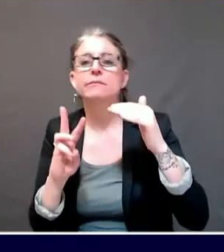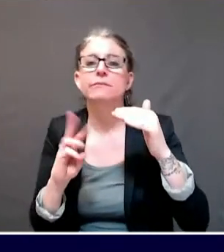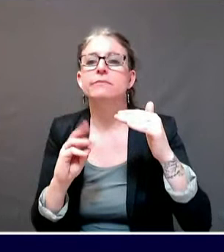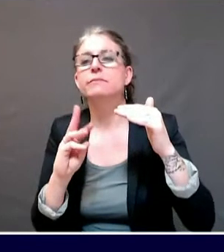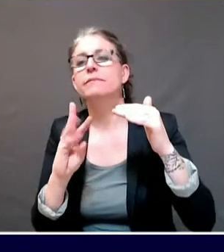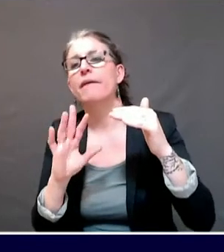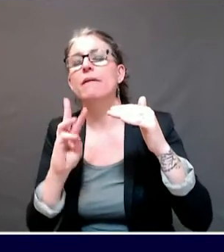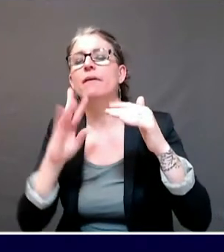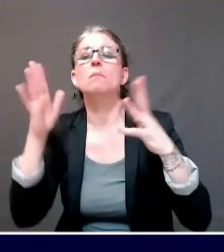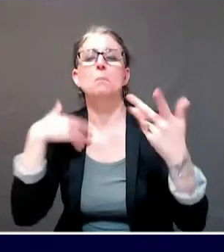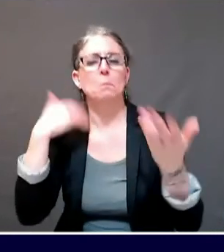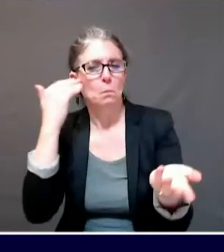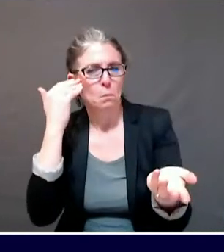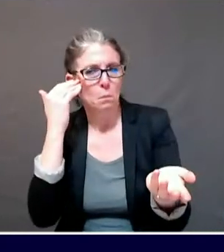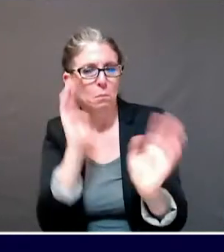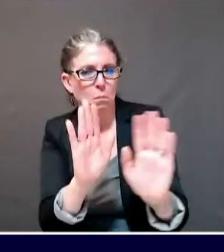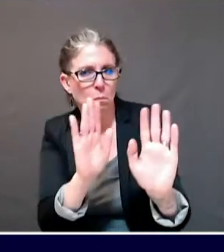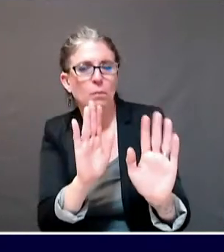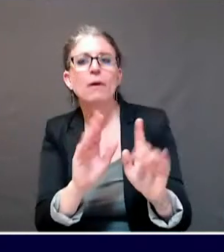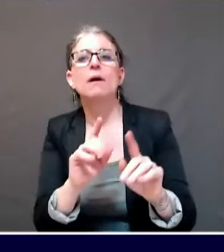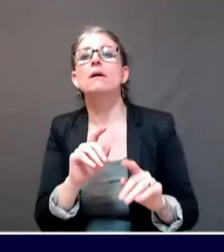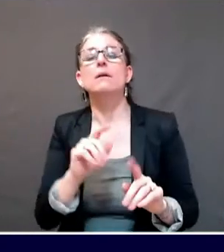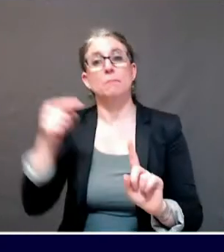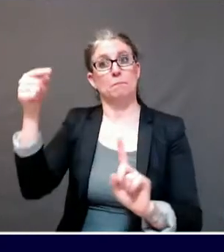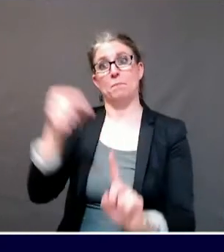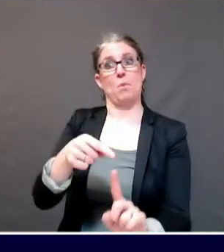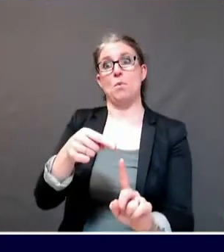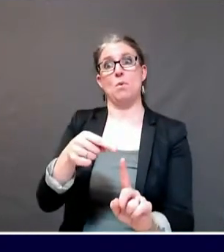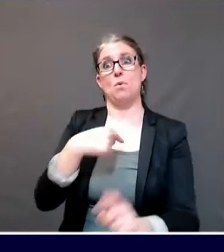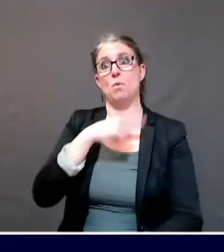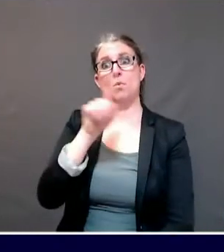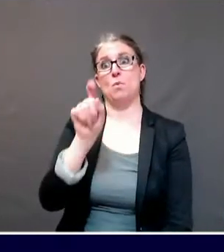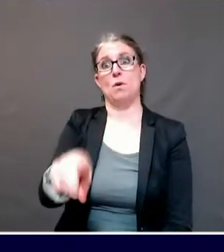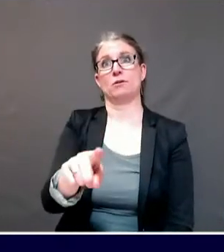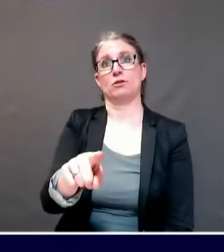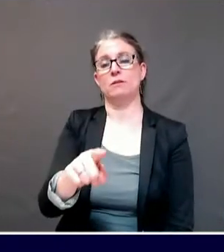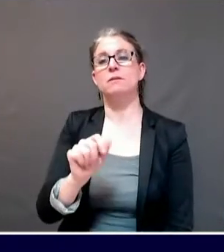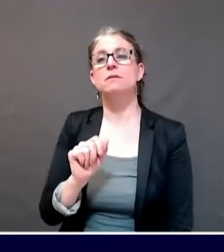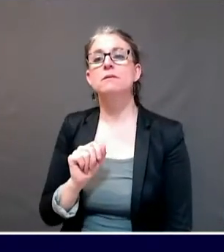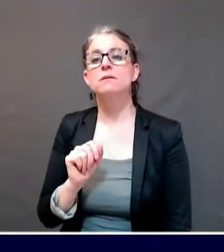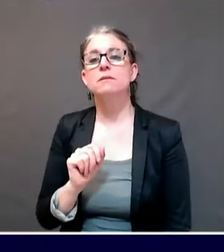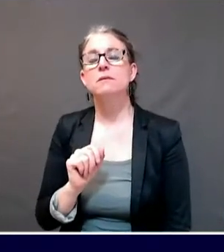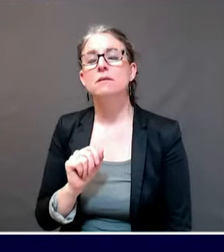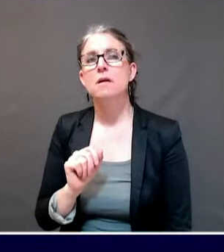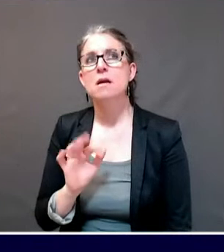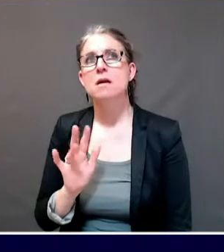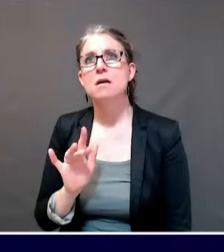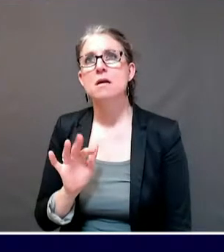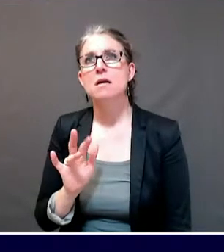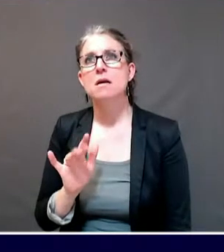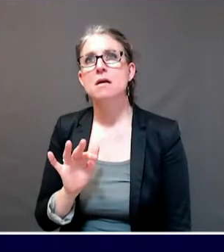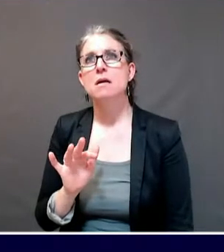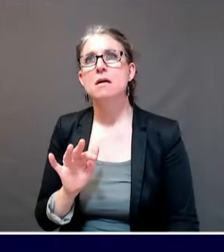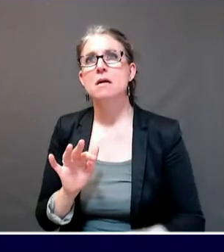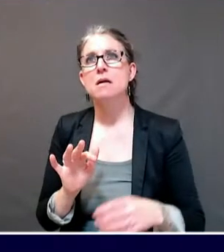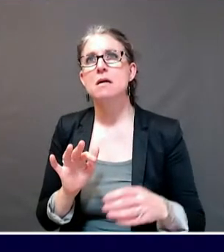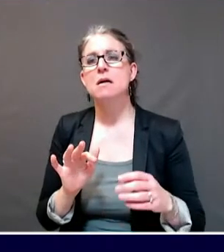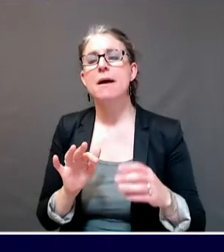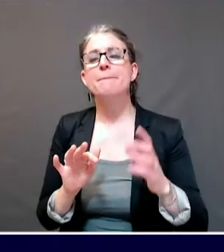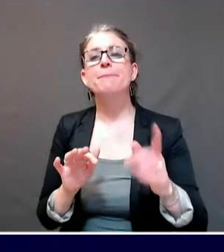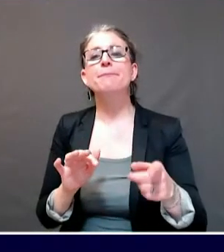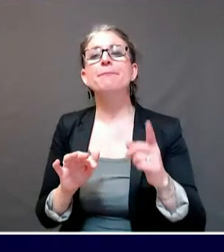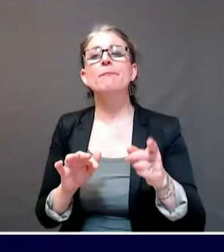wondering, is there any discussion about prioritizing groups within